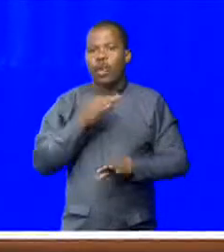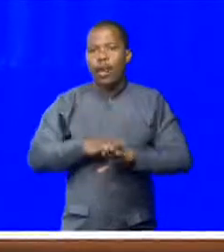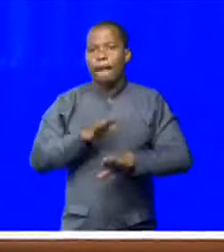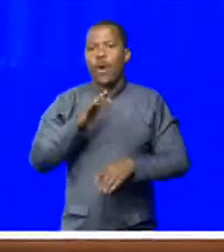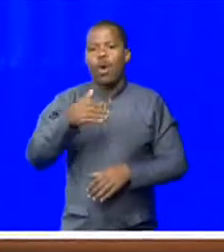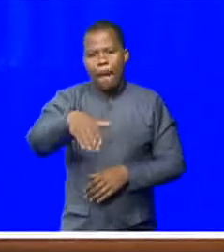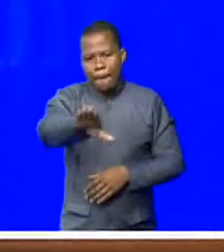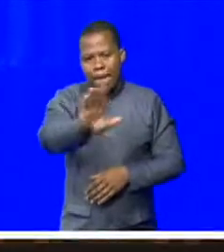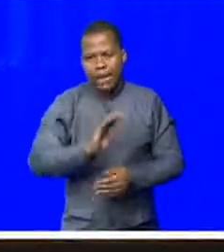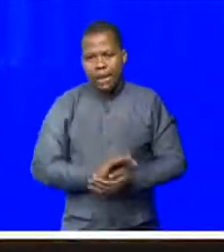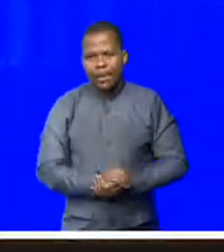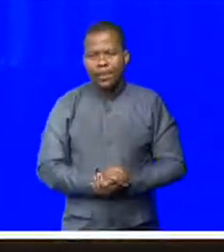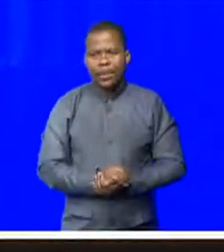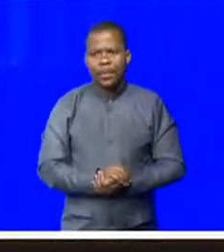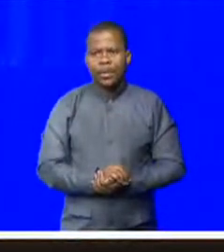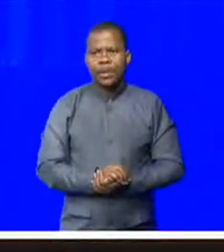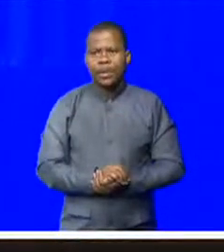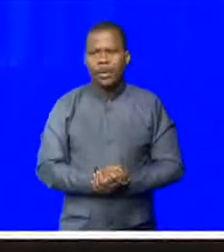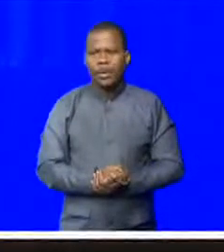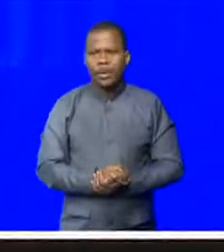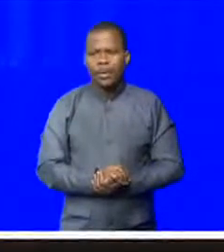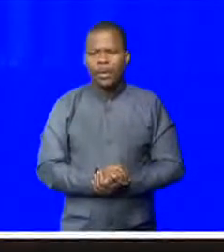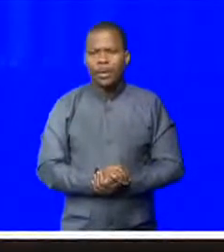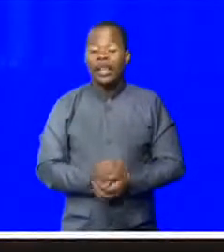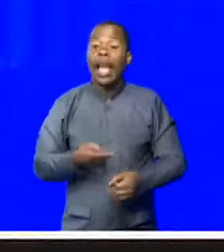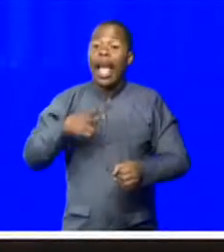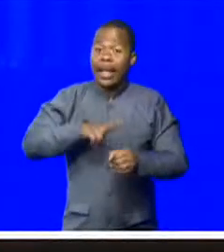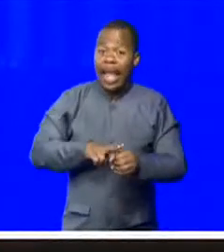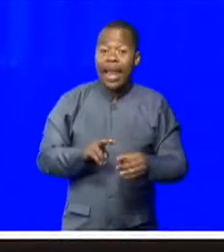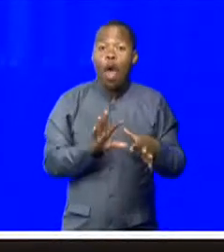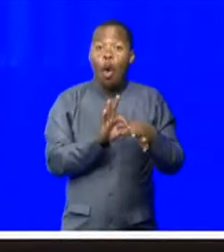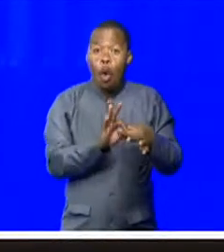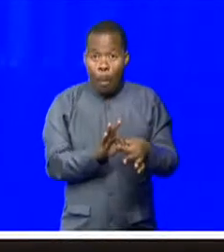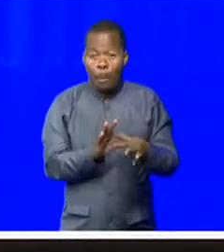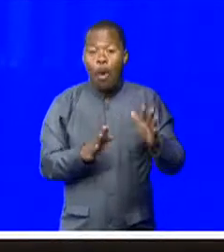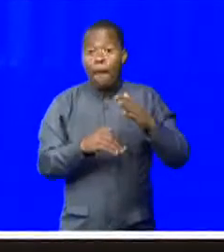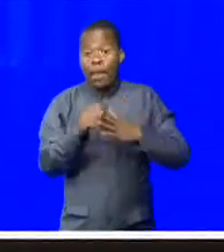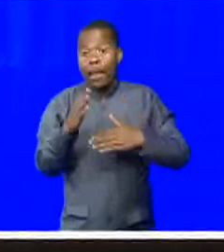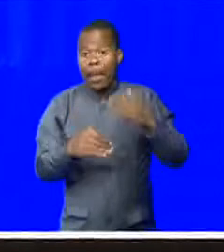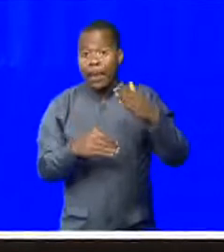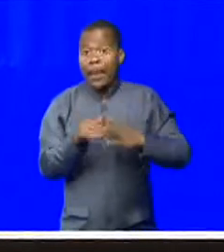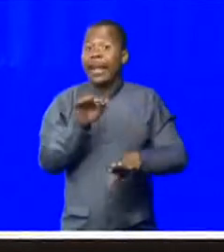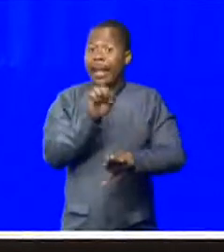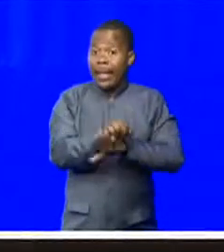kuyakuphi yebo. Lithemba lokuswakhe umuthi ngilokuthelele emuva.